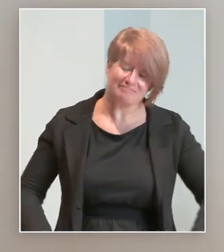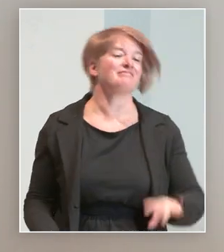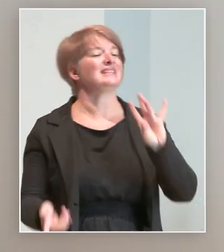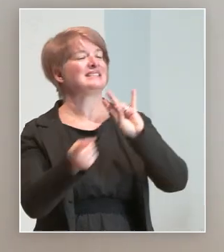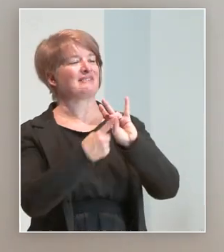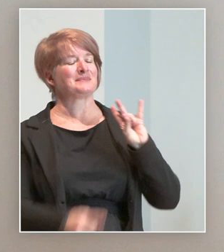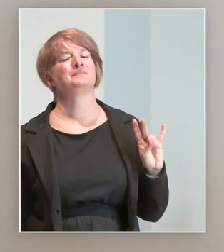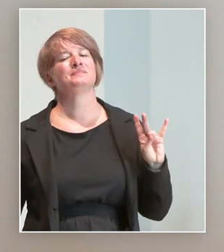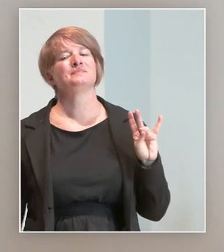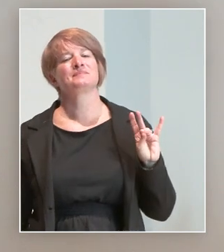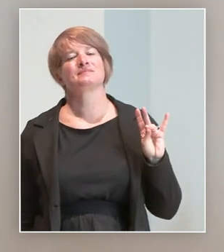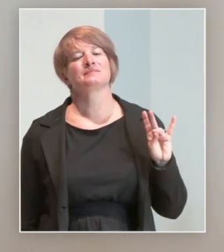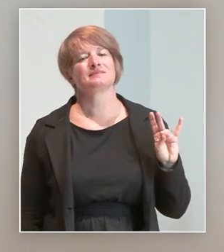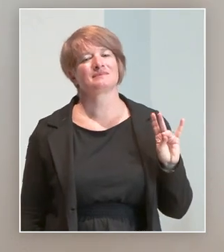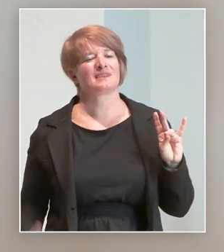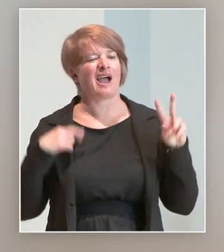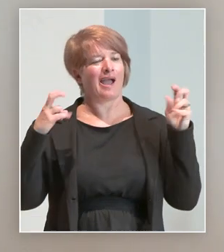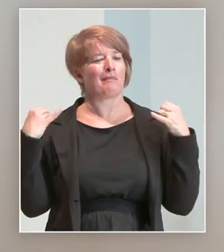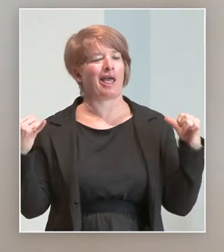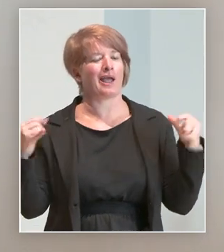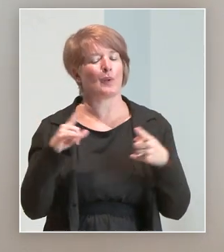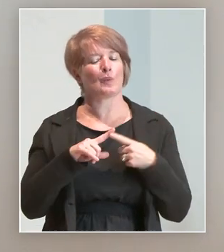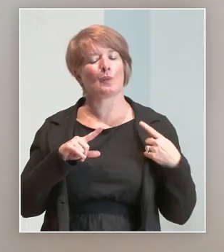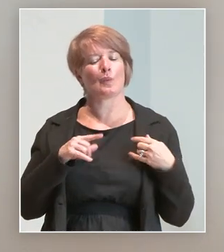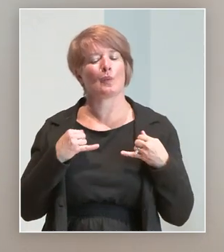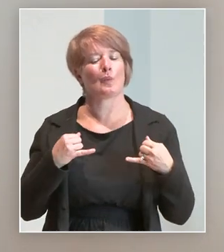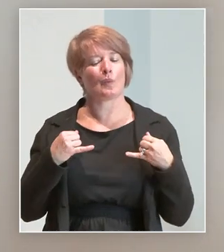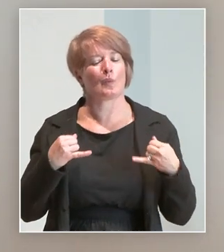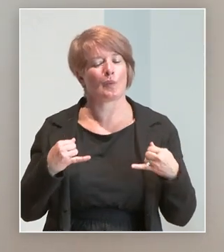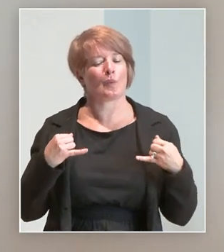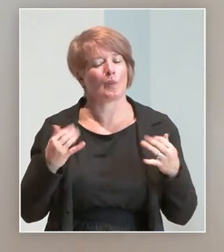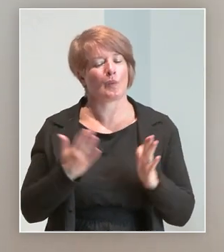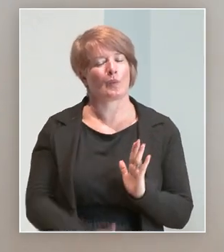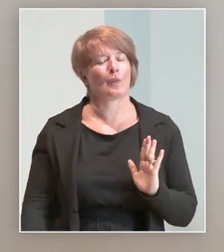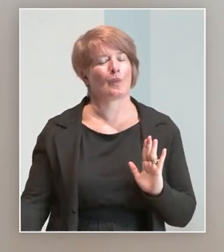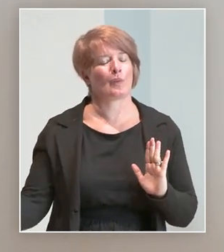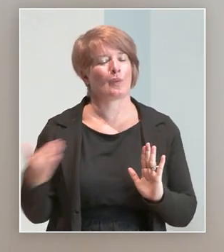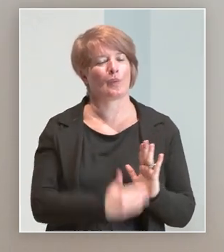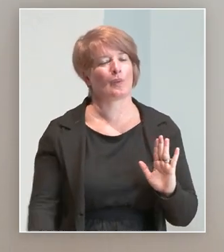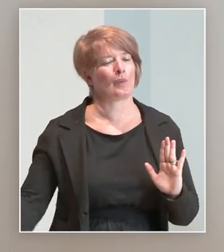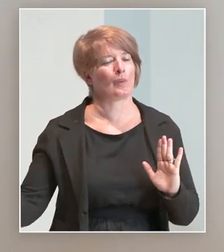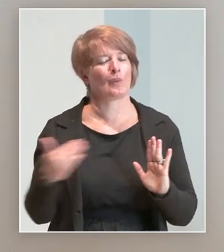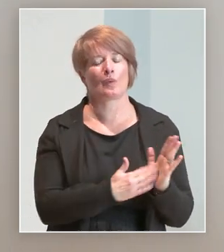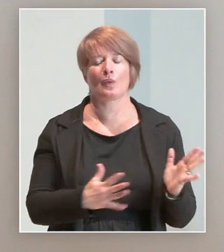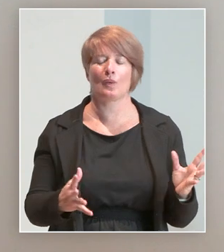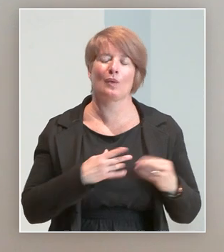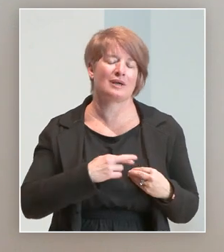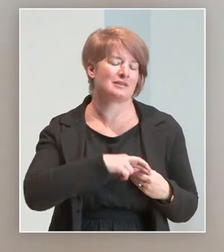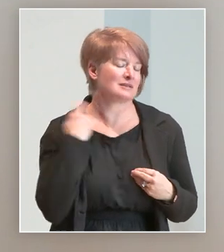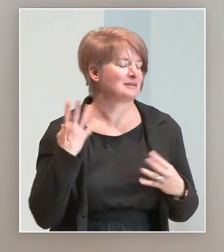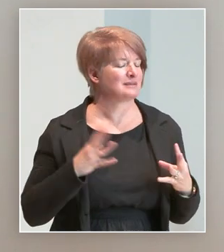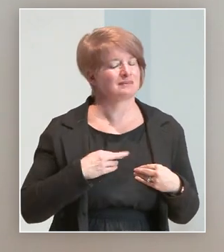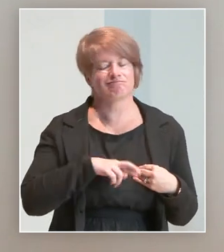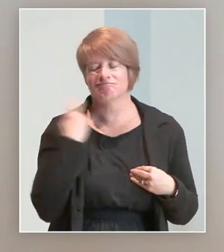7. I played to the edge over and over and over again. I